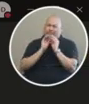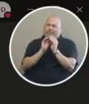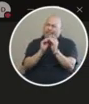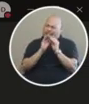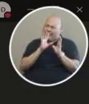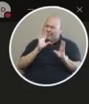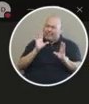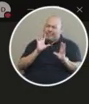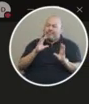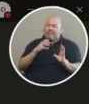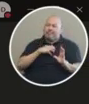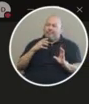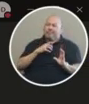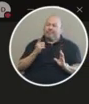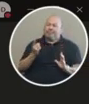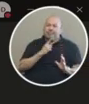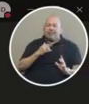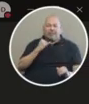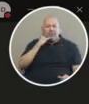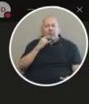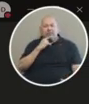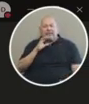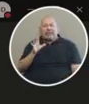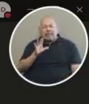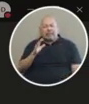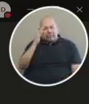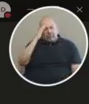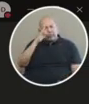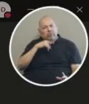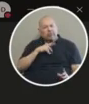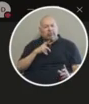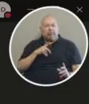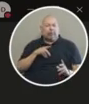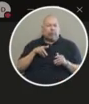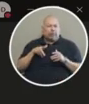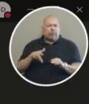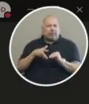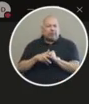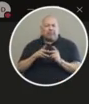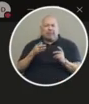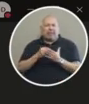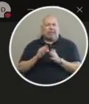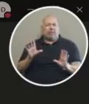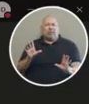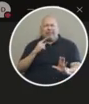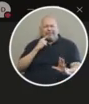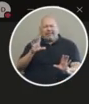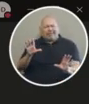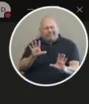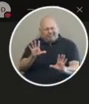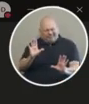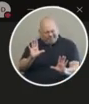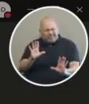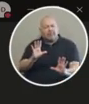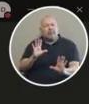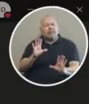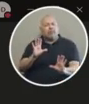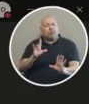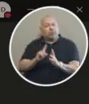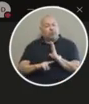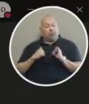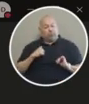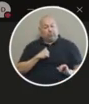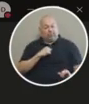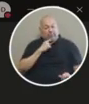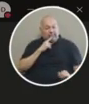going to come up to the mic on the phone and say, you're cutting streets and that's the biggest mistake. We're not saying that. But what we